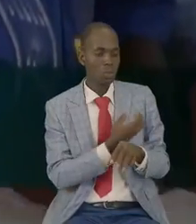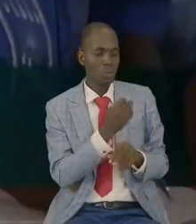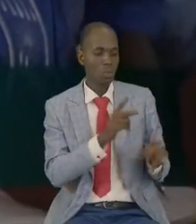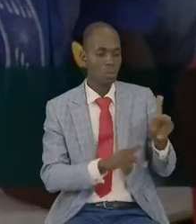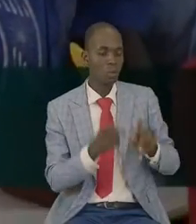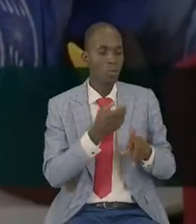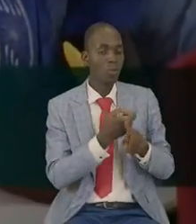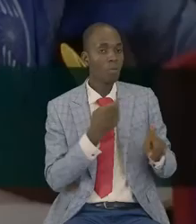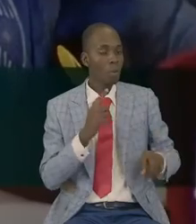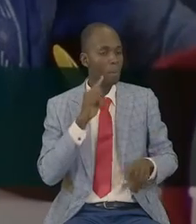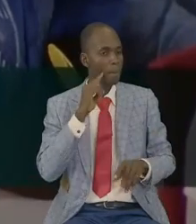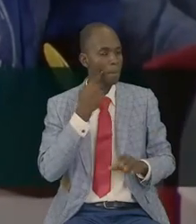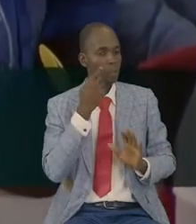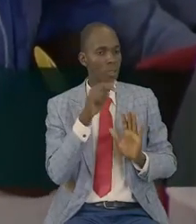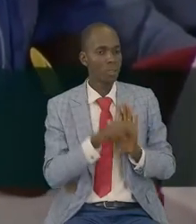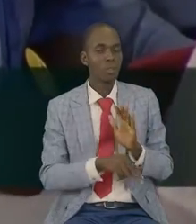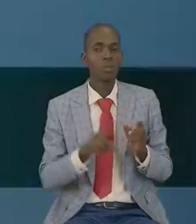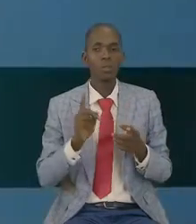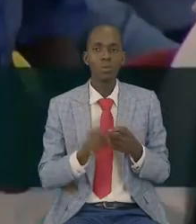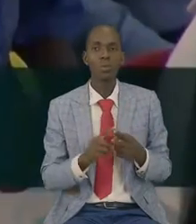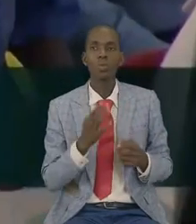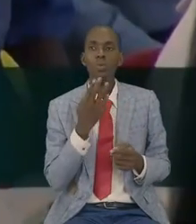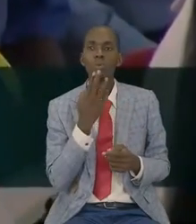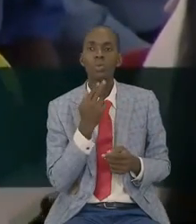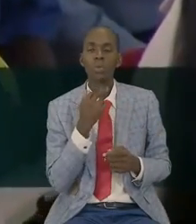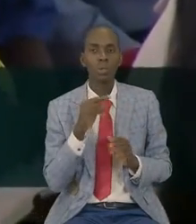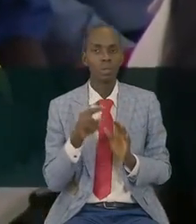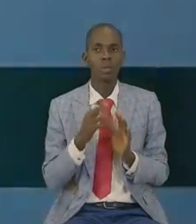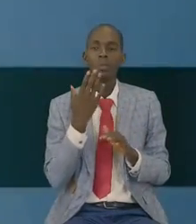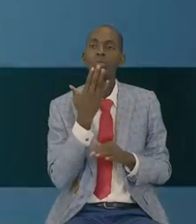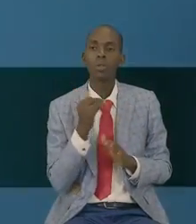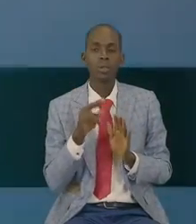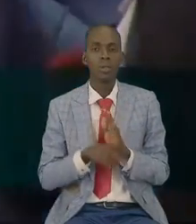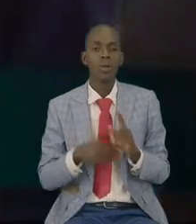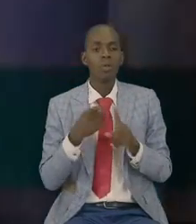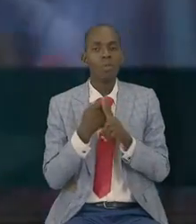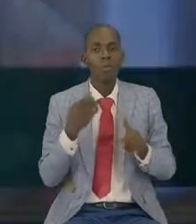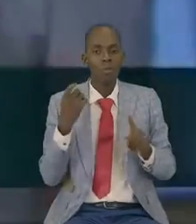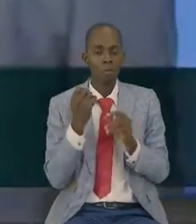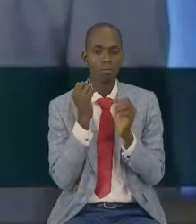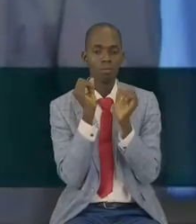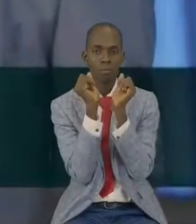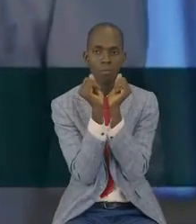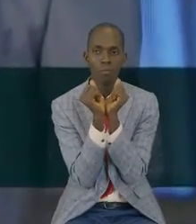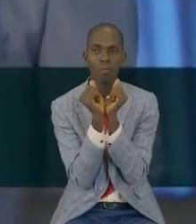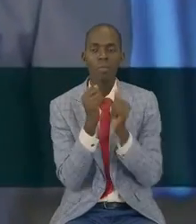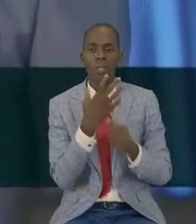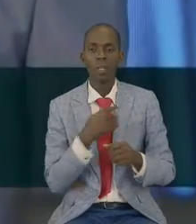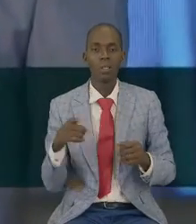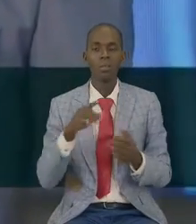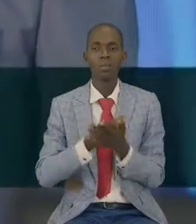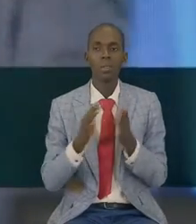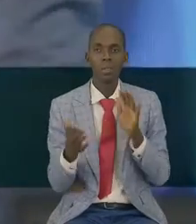bitterness to sweetness. It took them from slavery and they became a